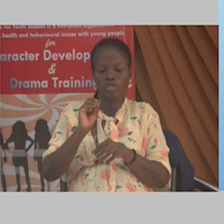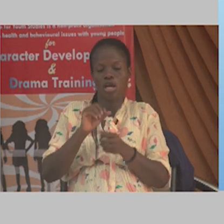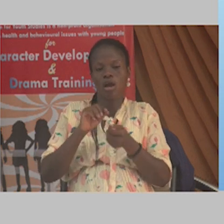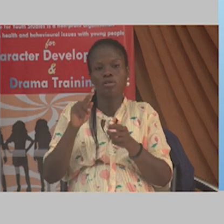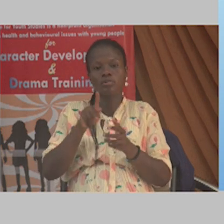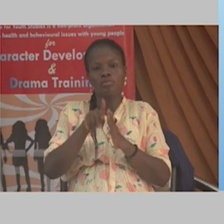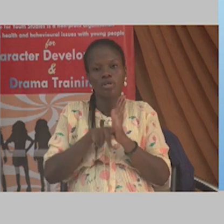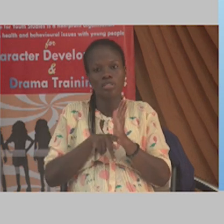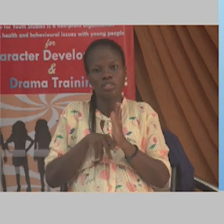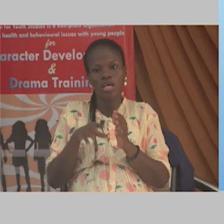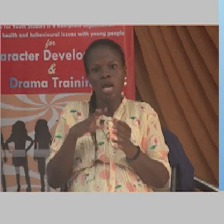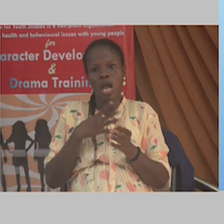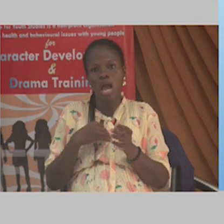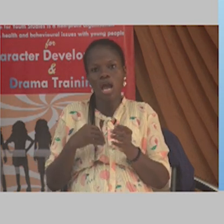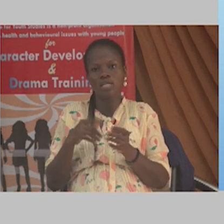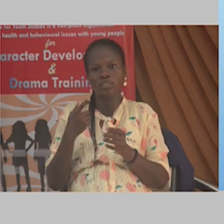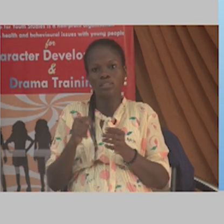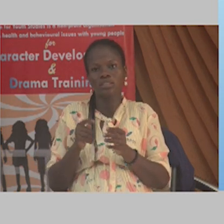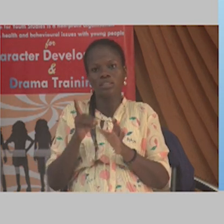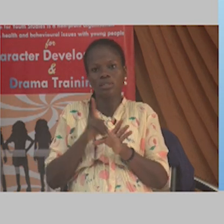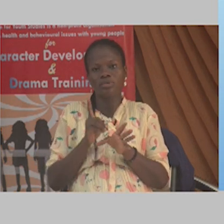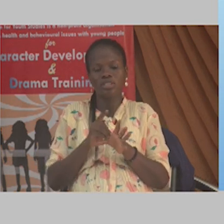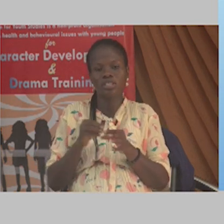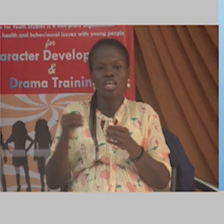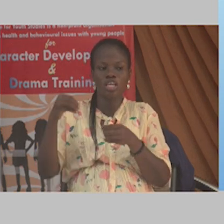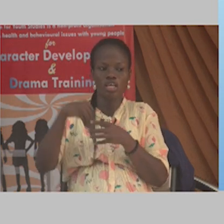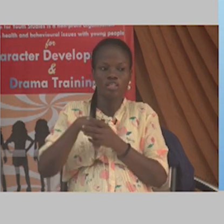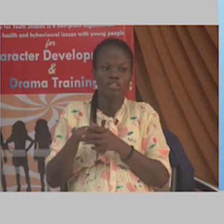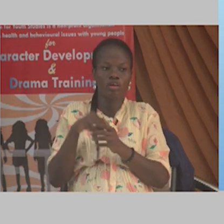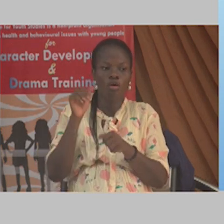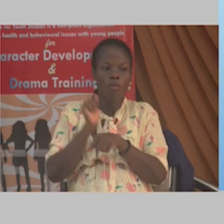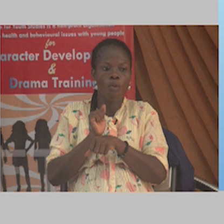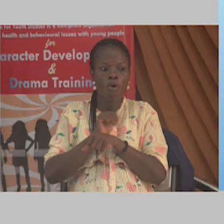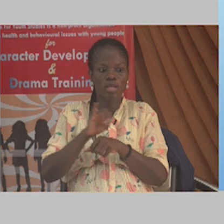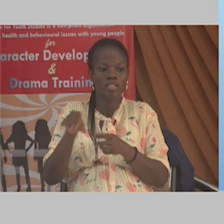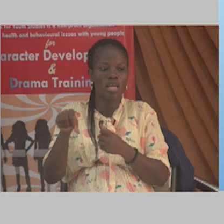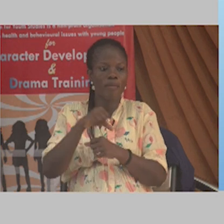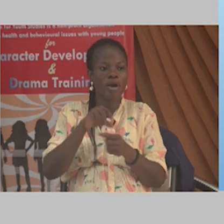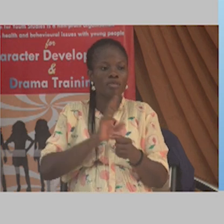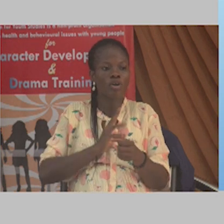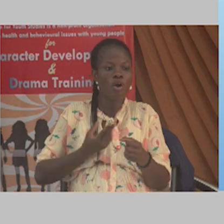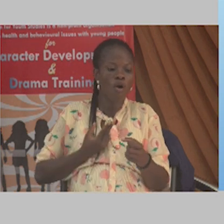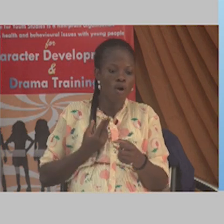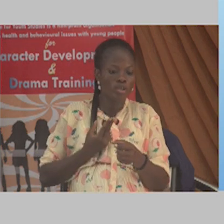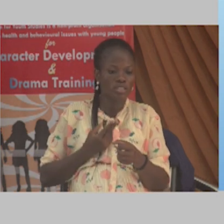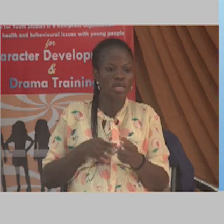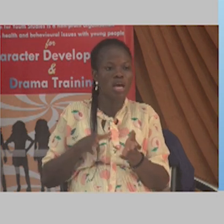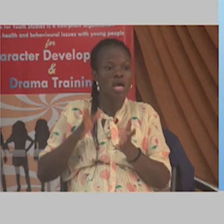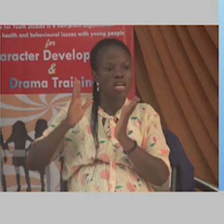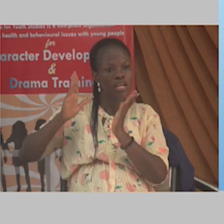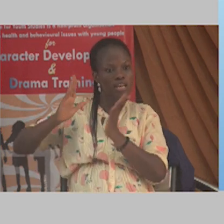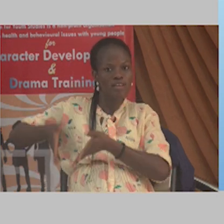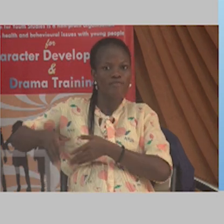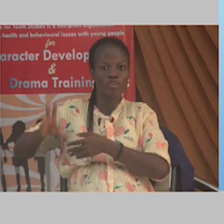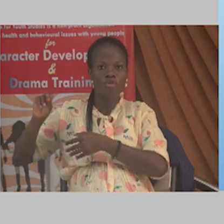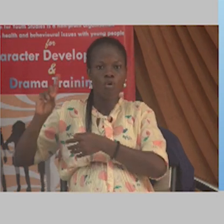be disability inclusive. Nothing about us without us, leaving no one